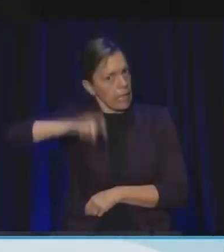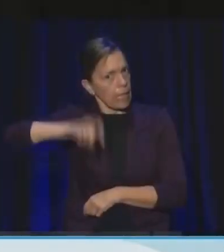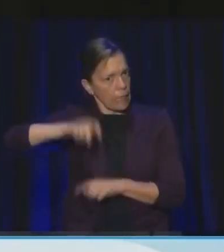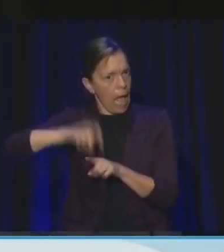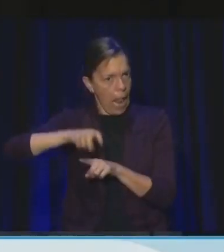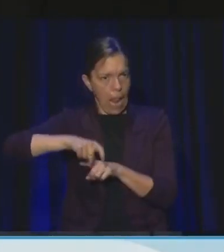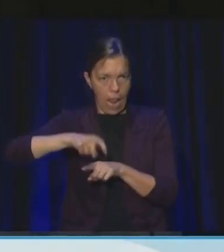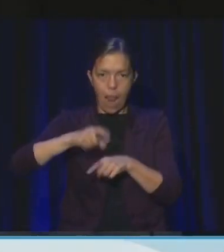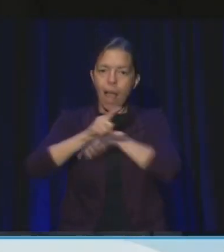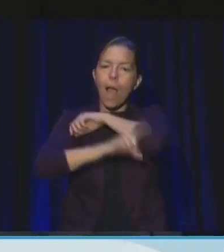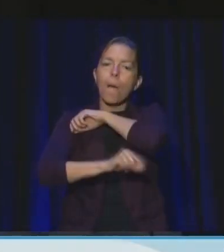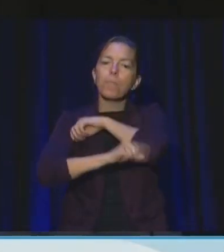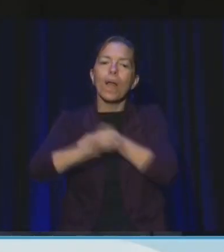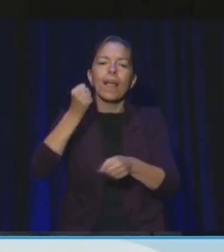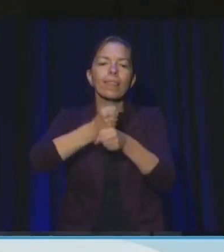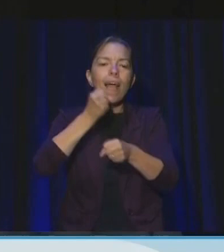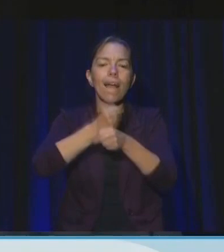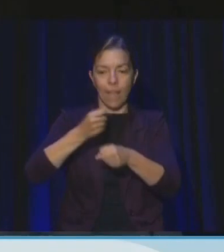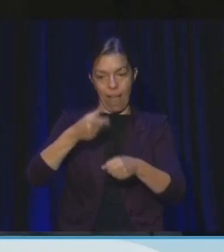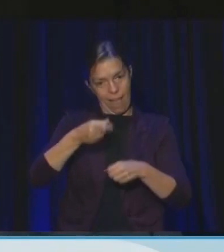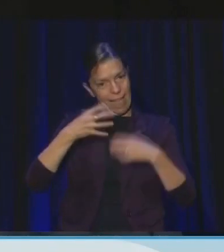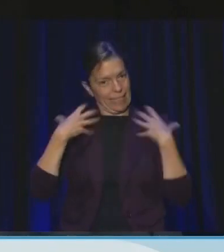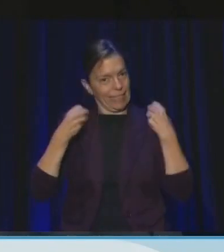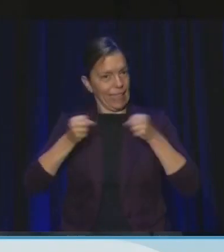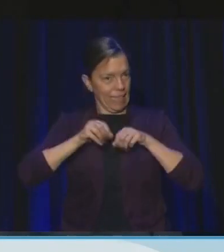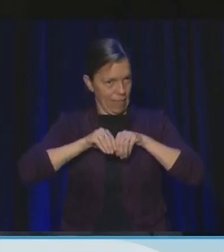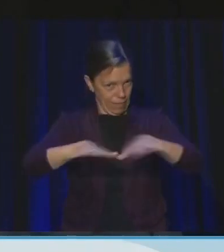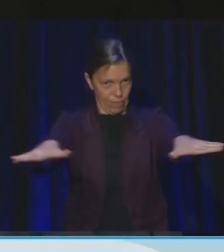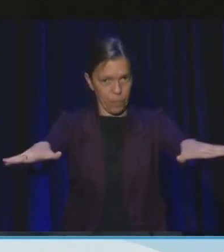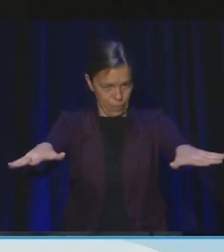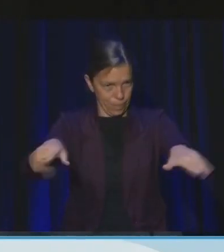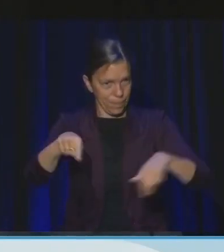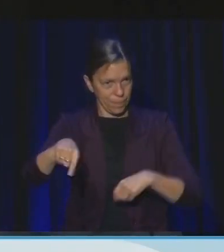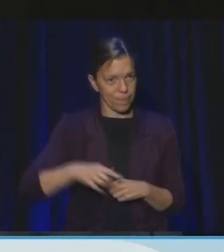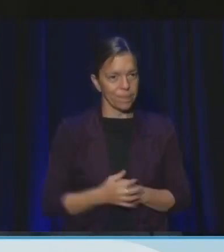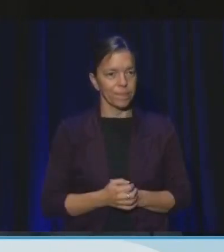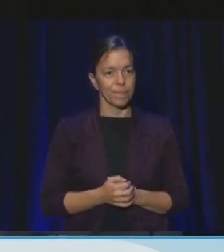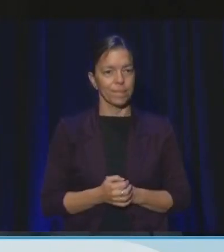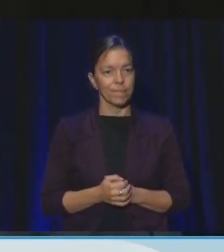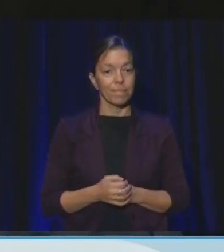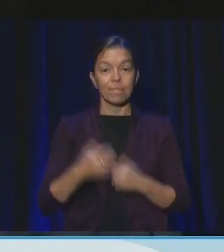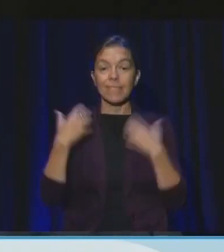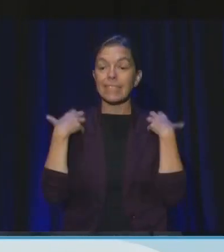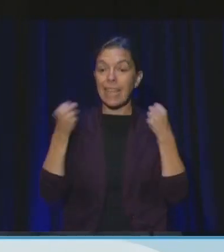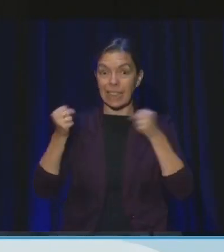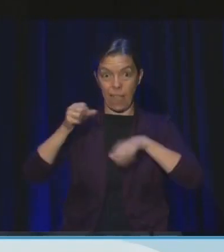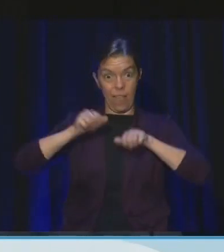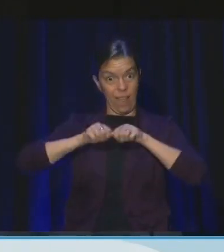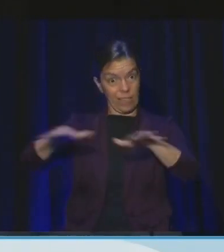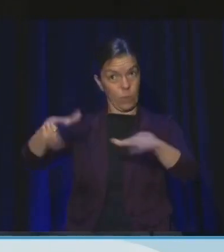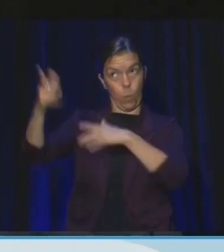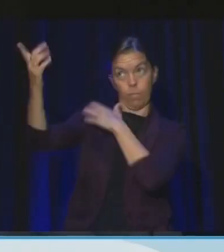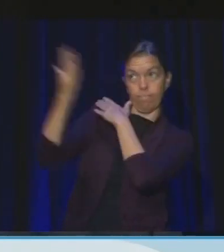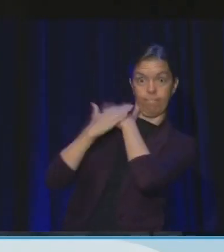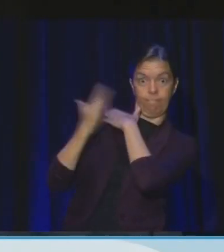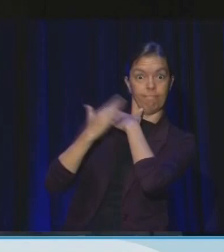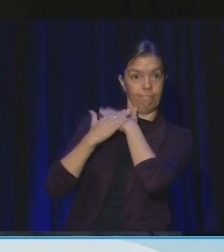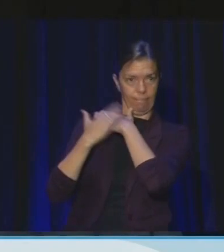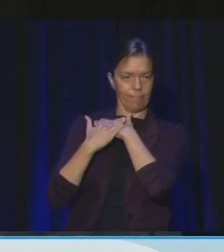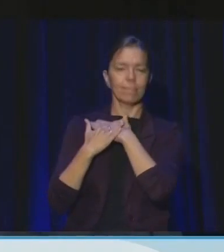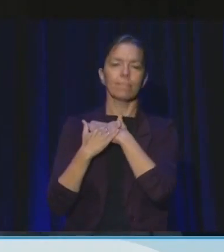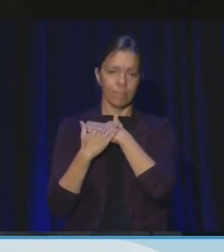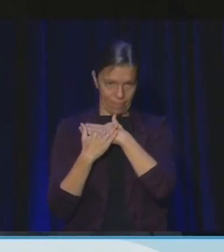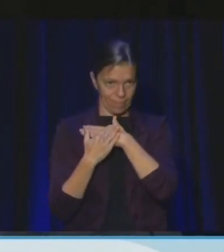Now, we have received a formal report of the public I announce that the 15